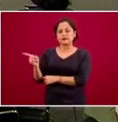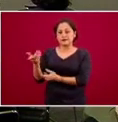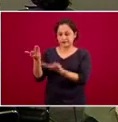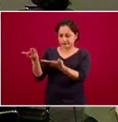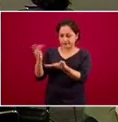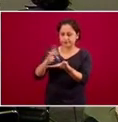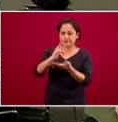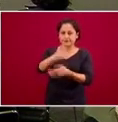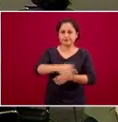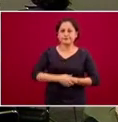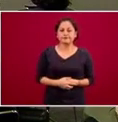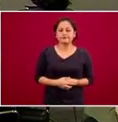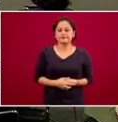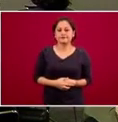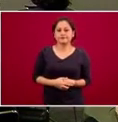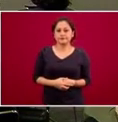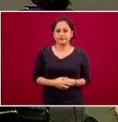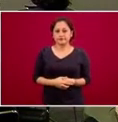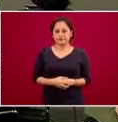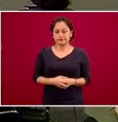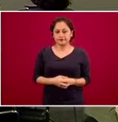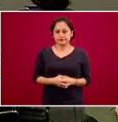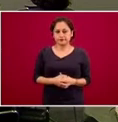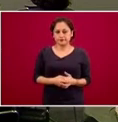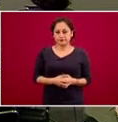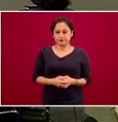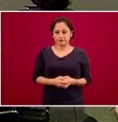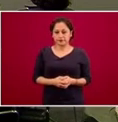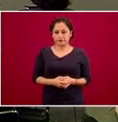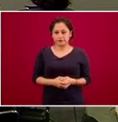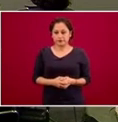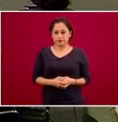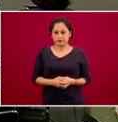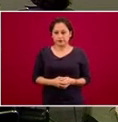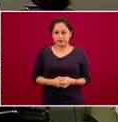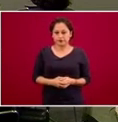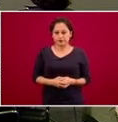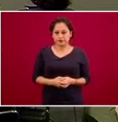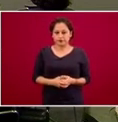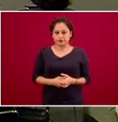Dr. Olvera, and he will talk about the prevention of addiction. Thank you.